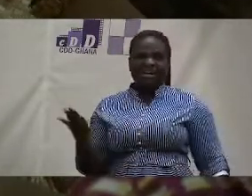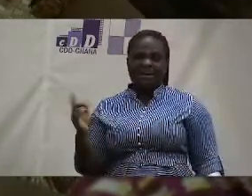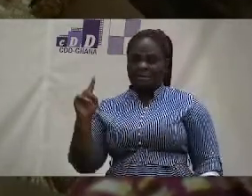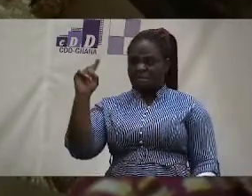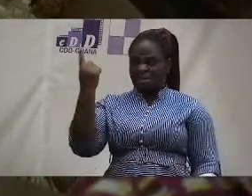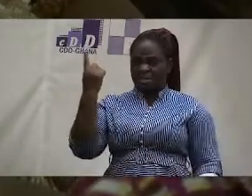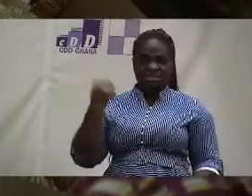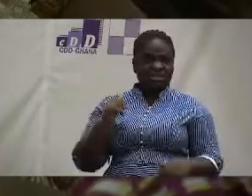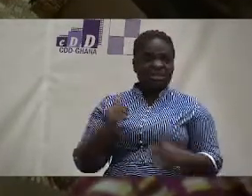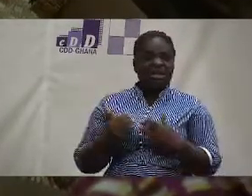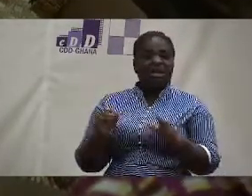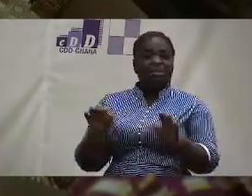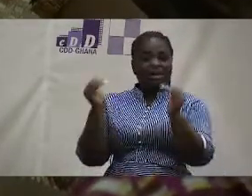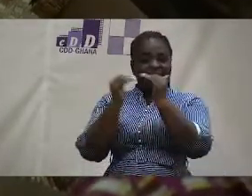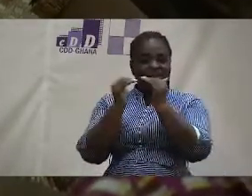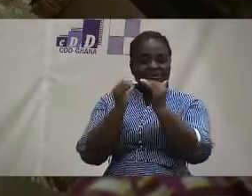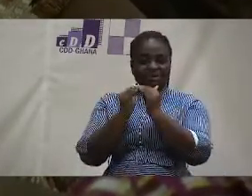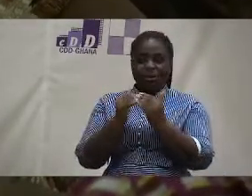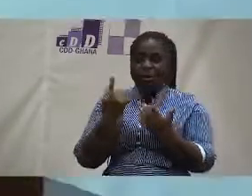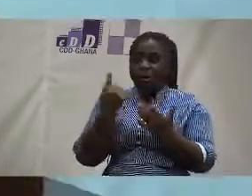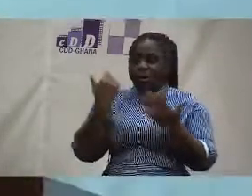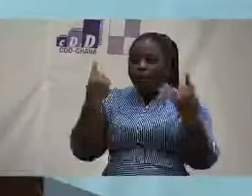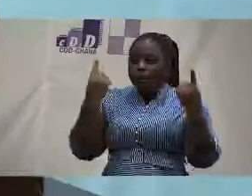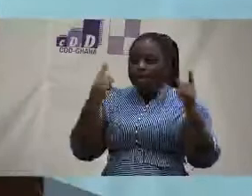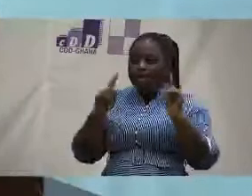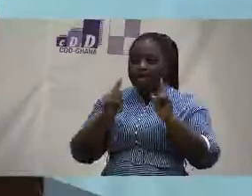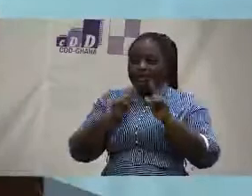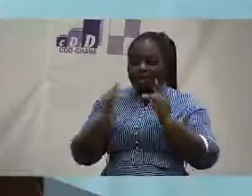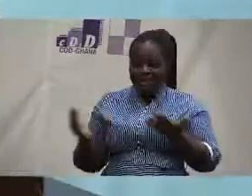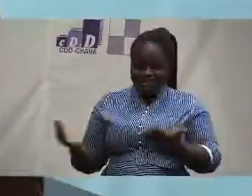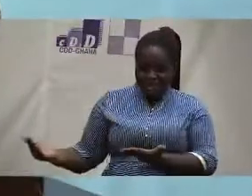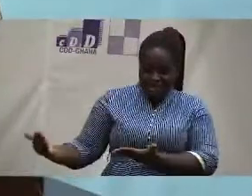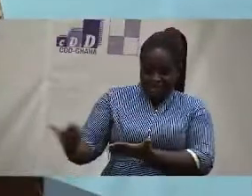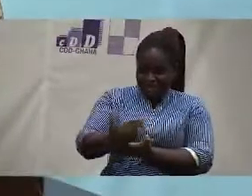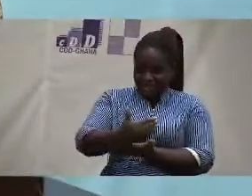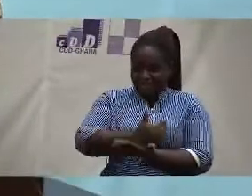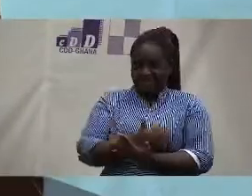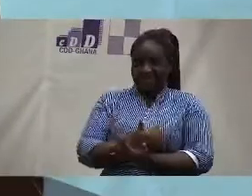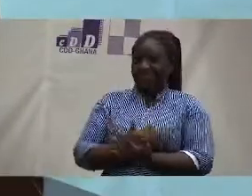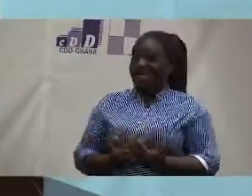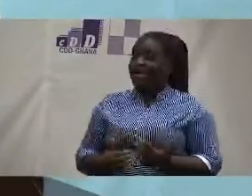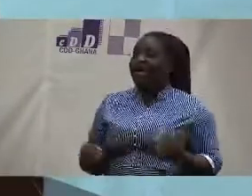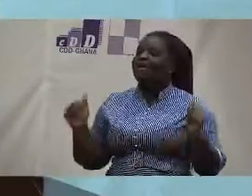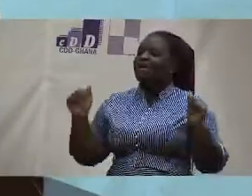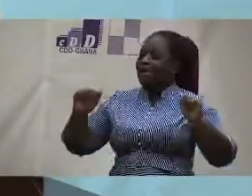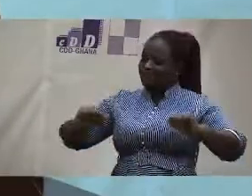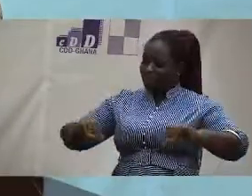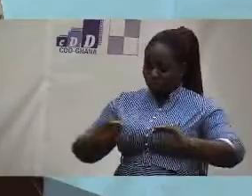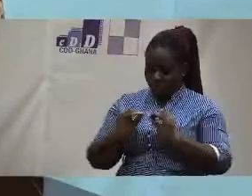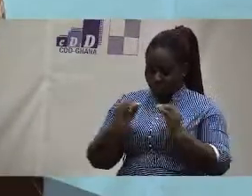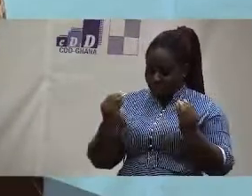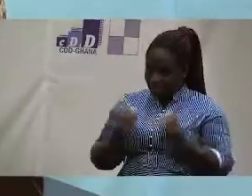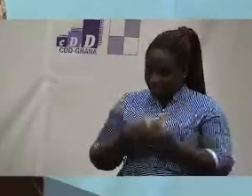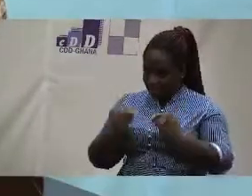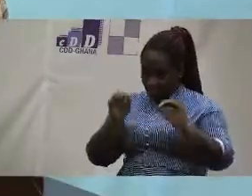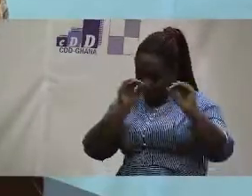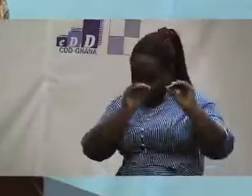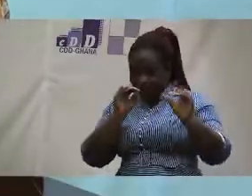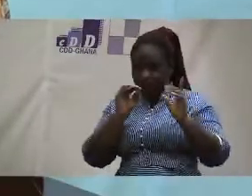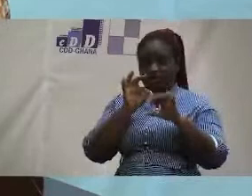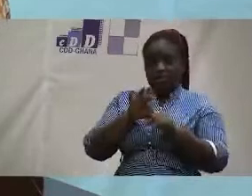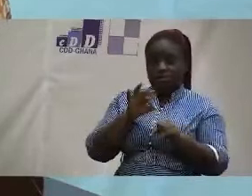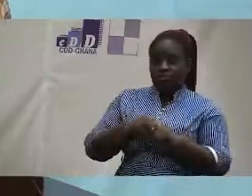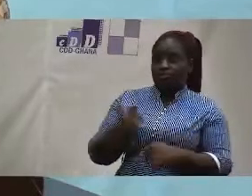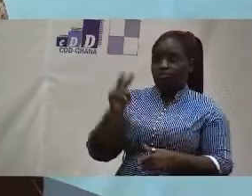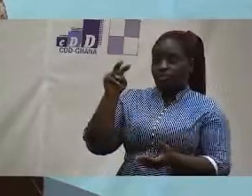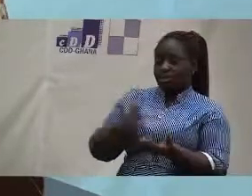among equals when it comes to the way, as a collective, they have been able to organize to observe elections.